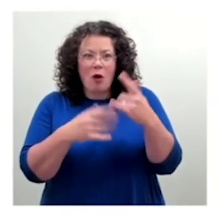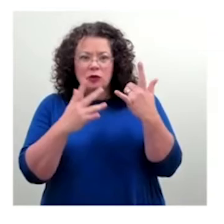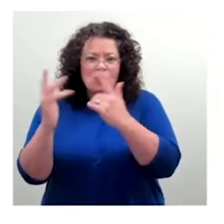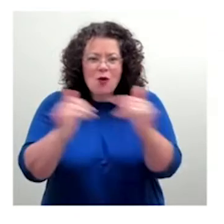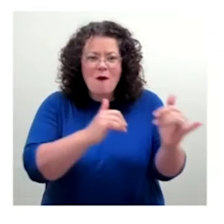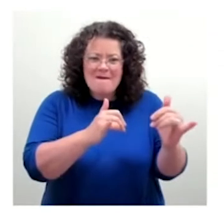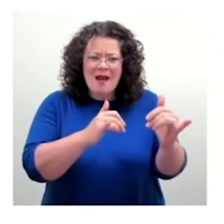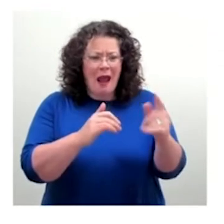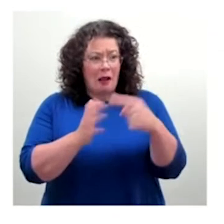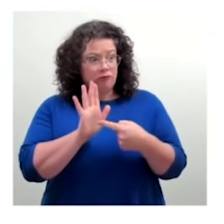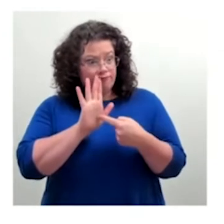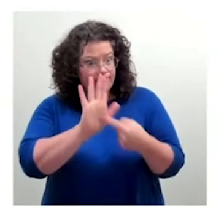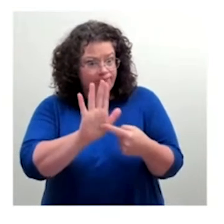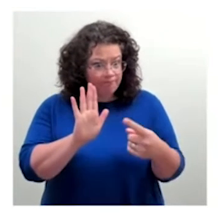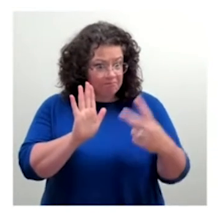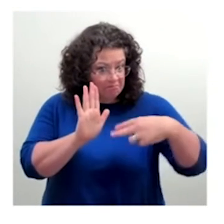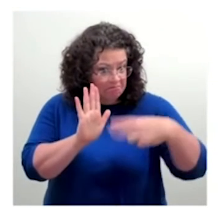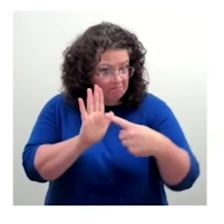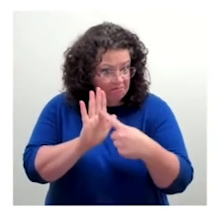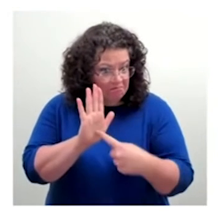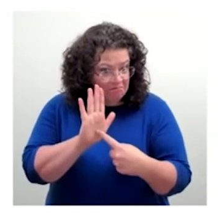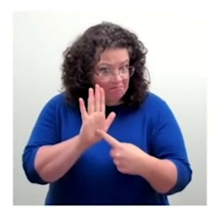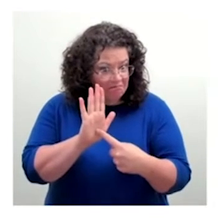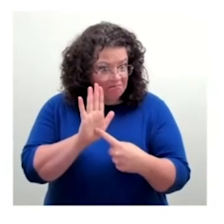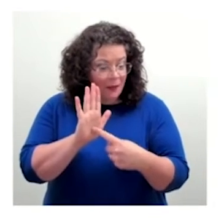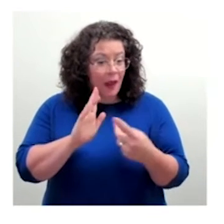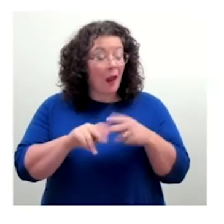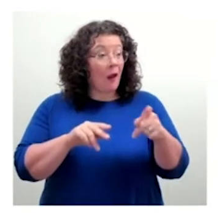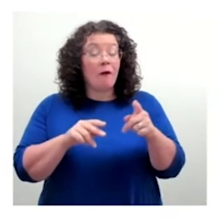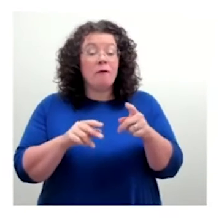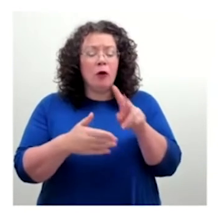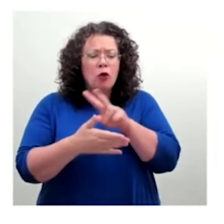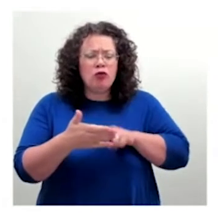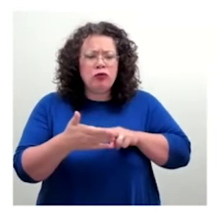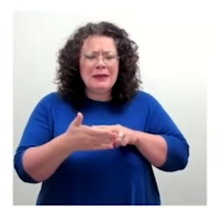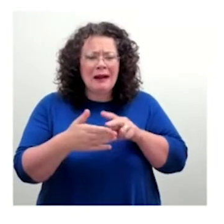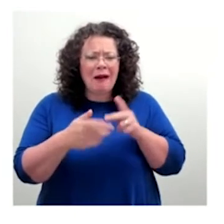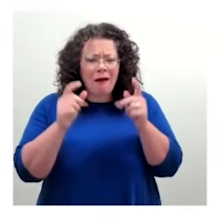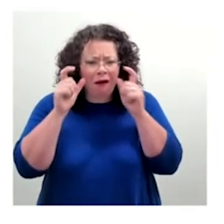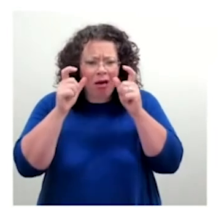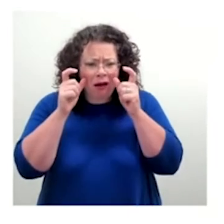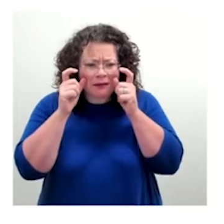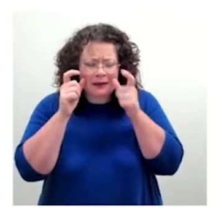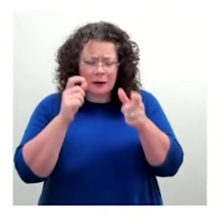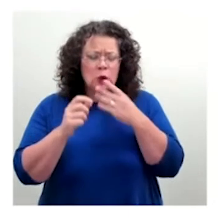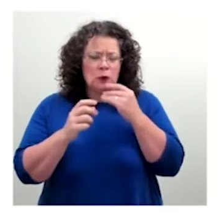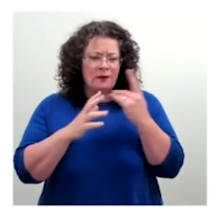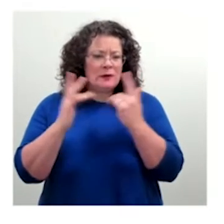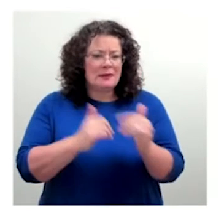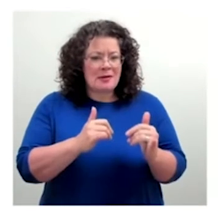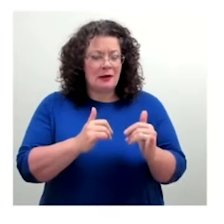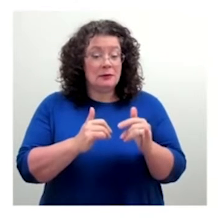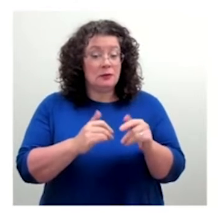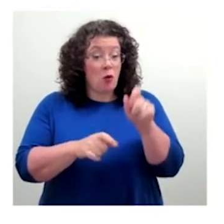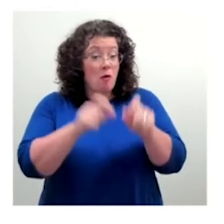smallest row that was comfortable for them to read on this test chart. So when we look at that, what's